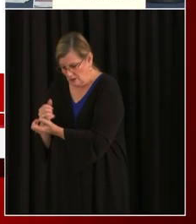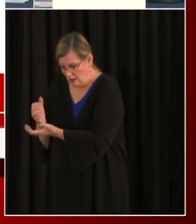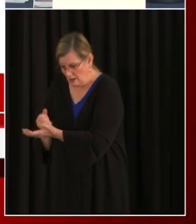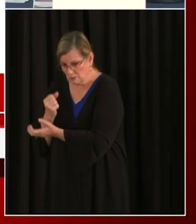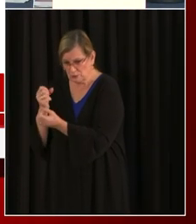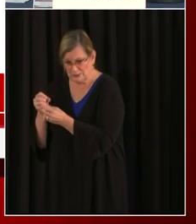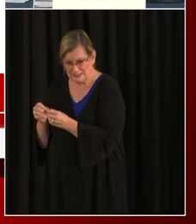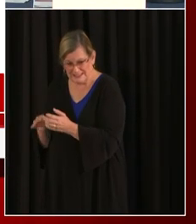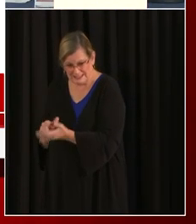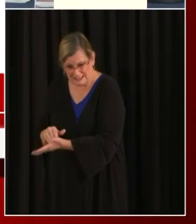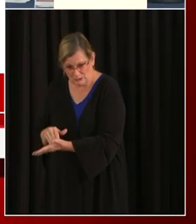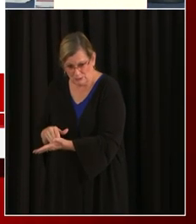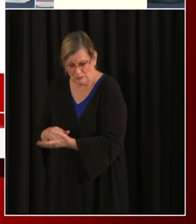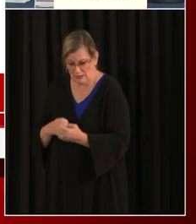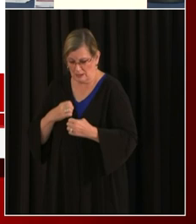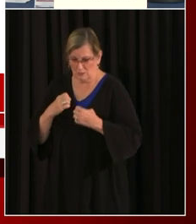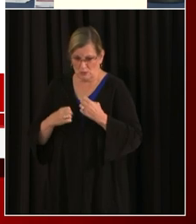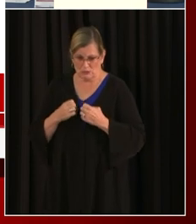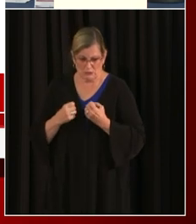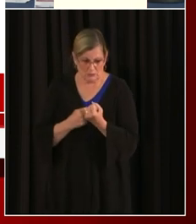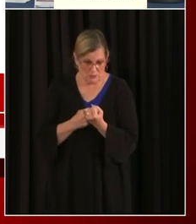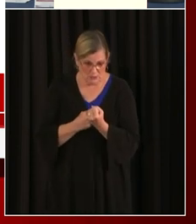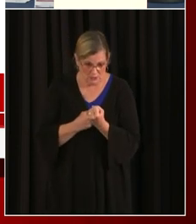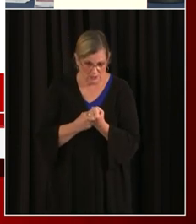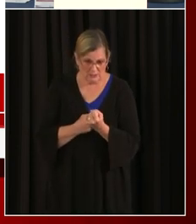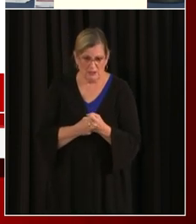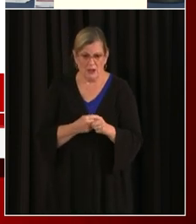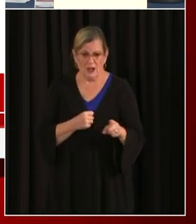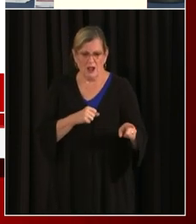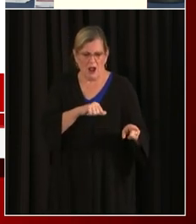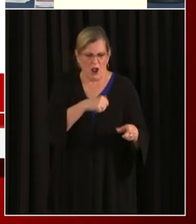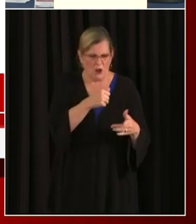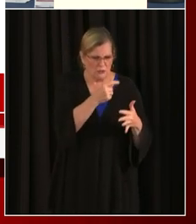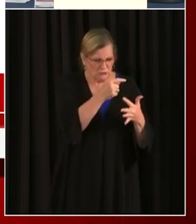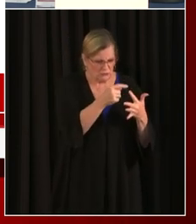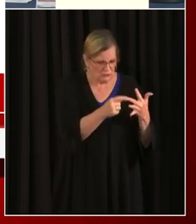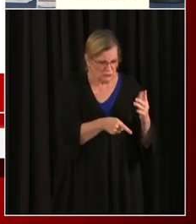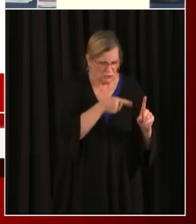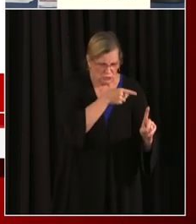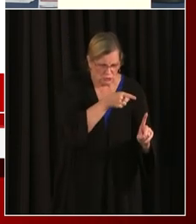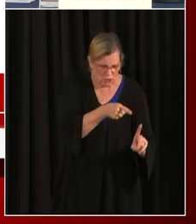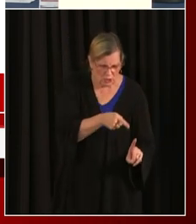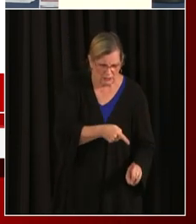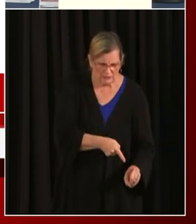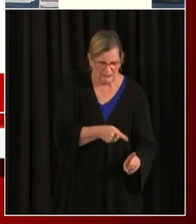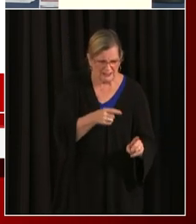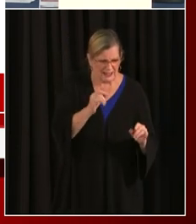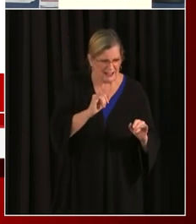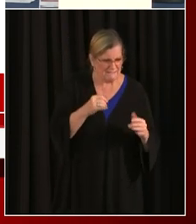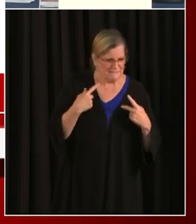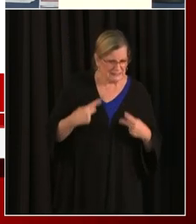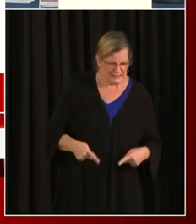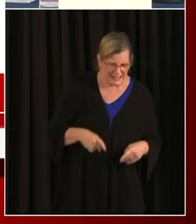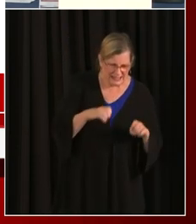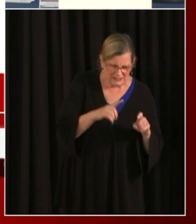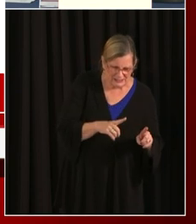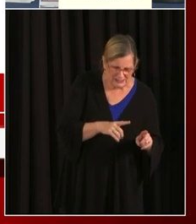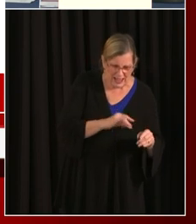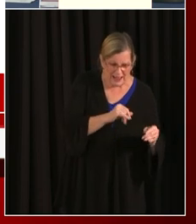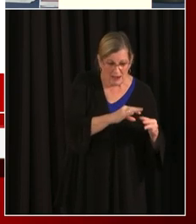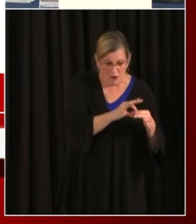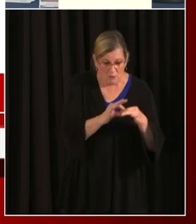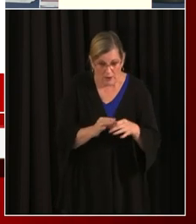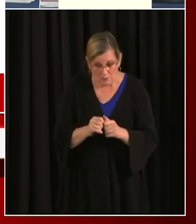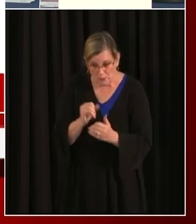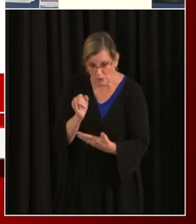academic support, and other targeted supports for students, including physical education and related arts. Again, we're